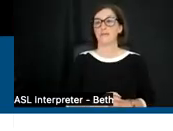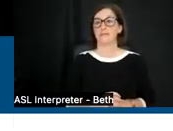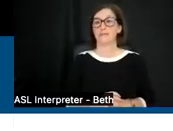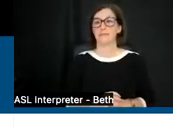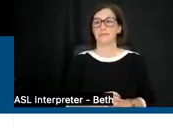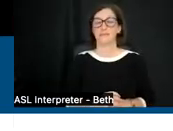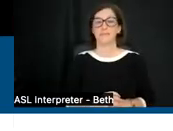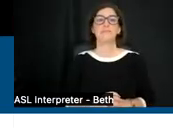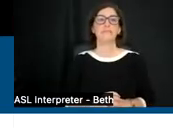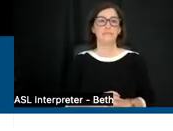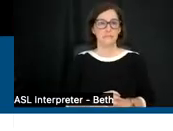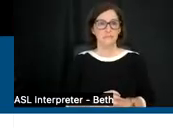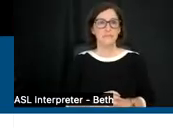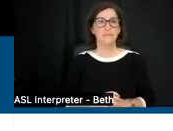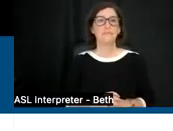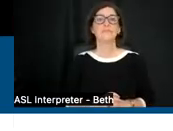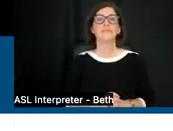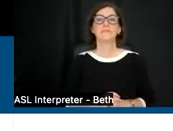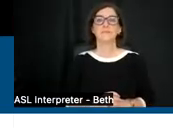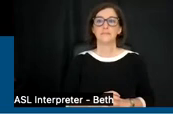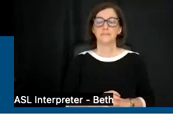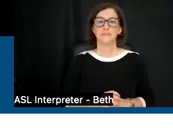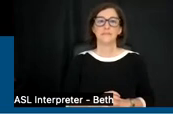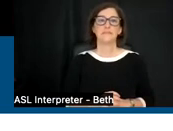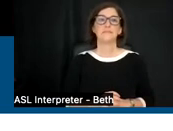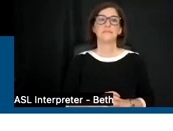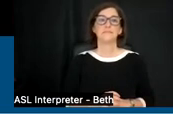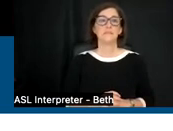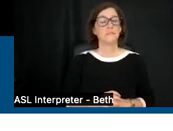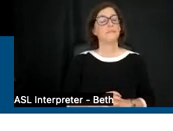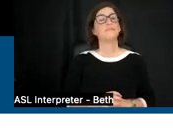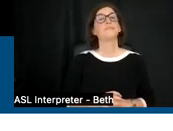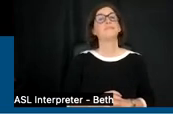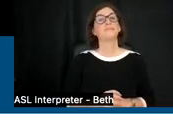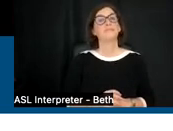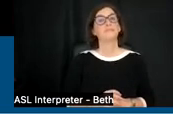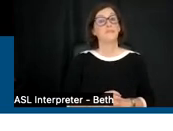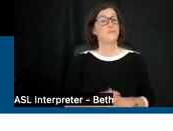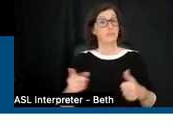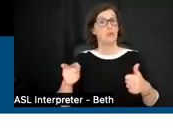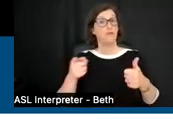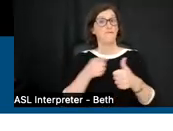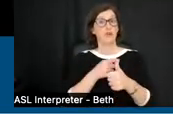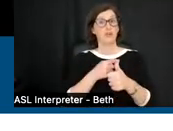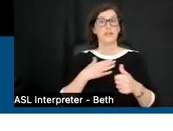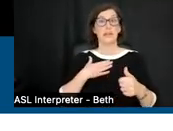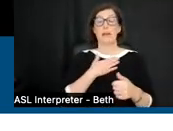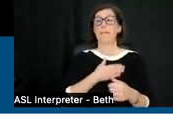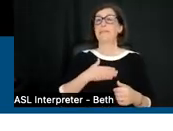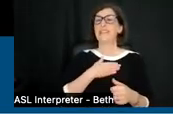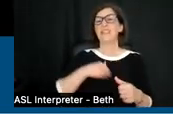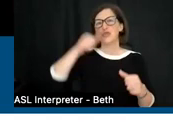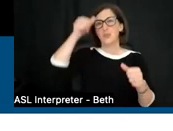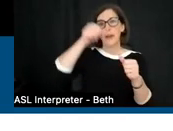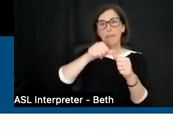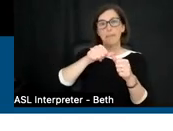As I'm welcoming you, I'd like to first remind, or for those